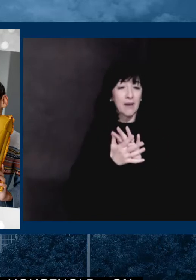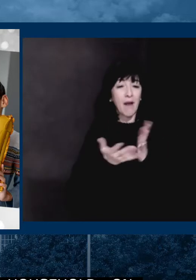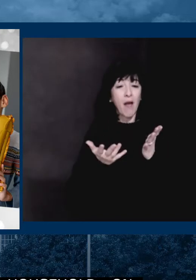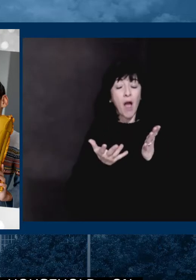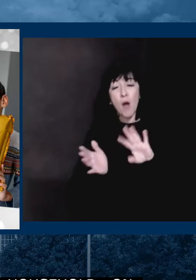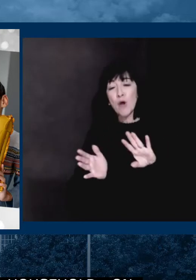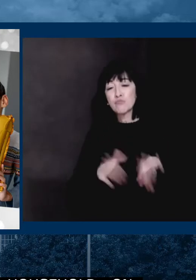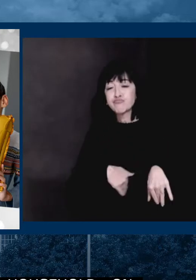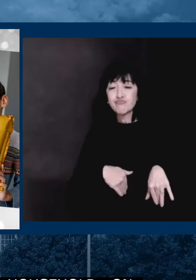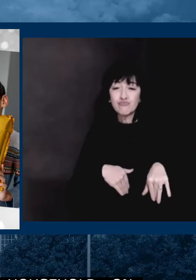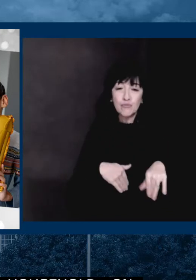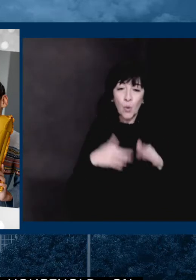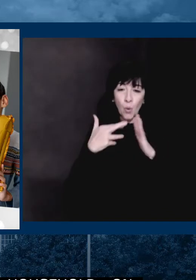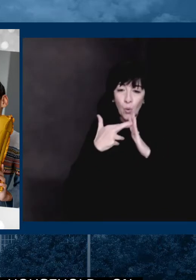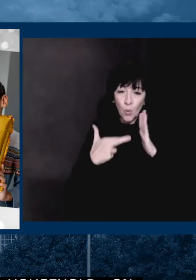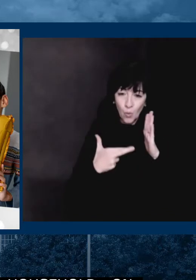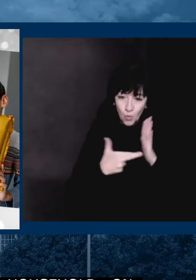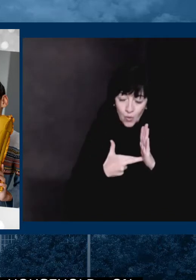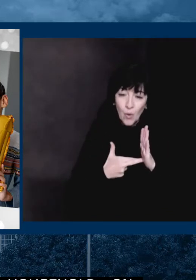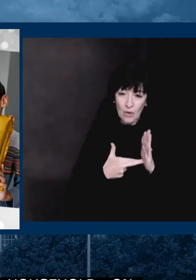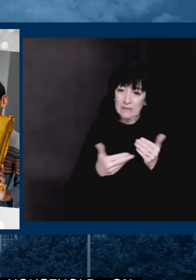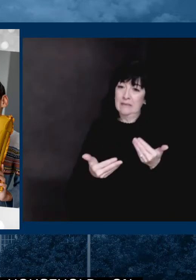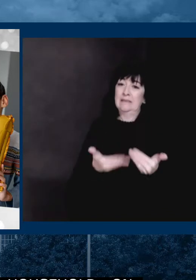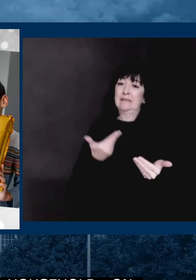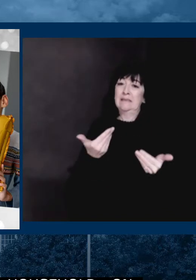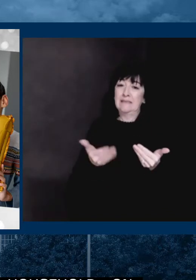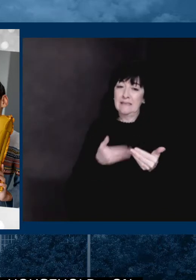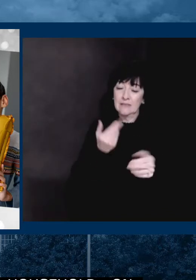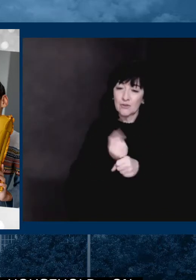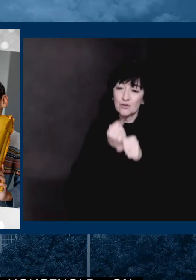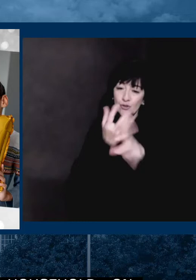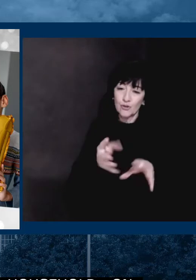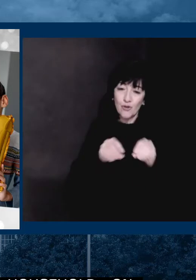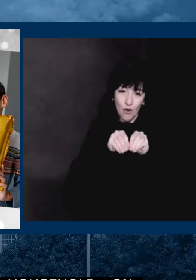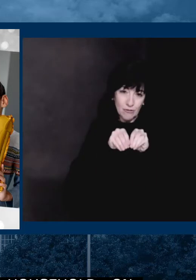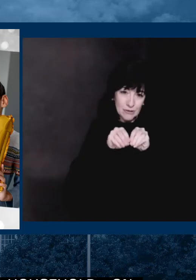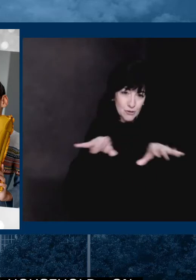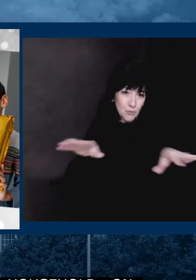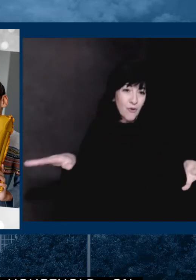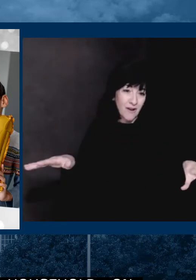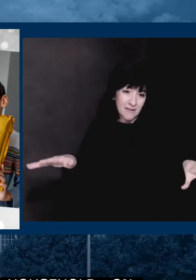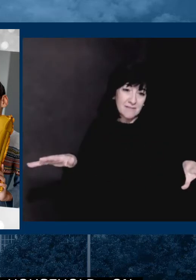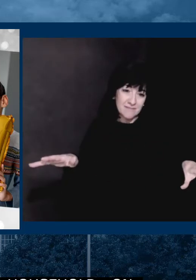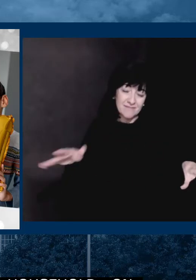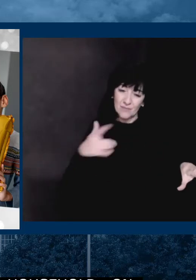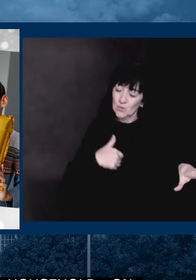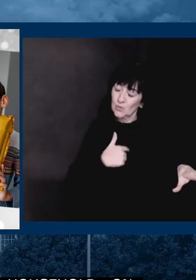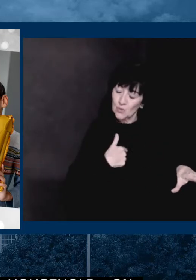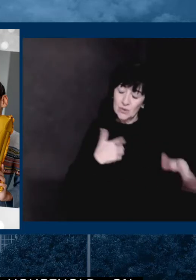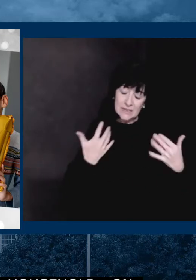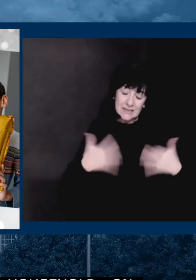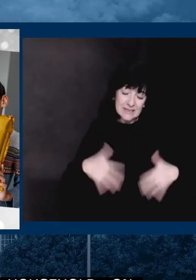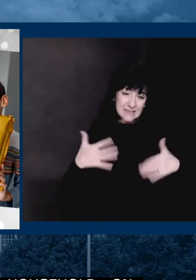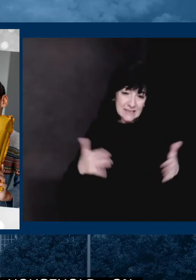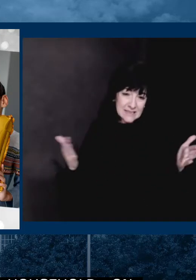easily leads to super spreader events. So we're strongly urging people, please don't have